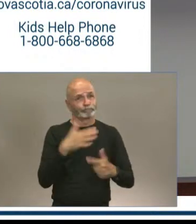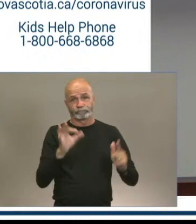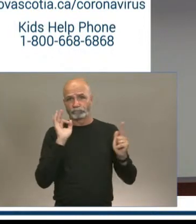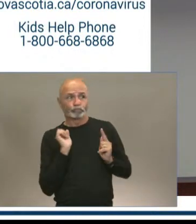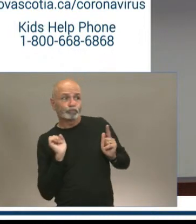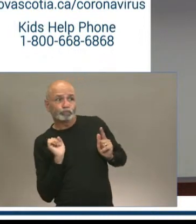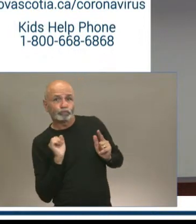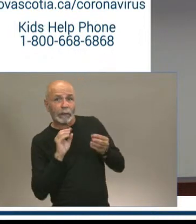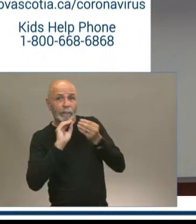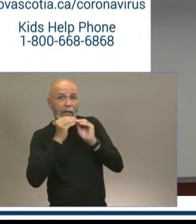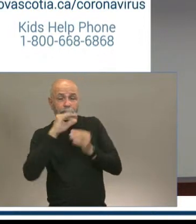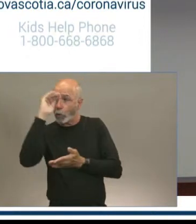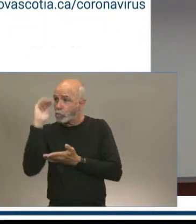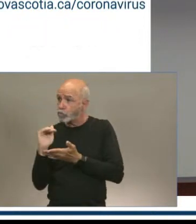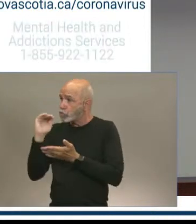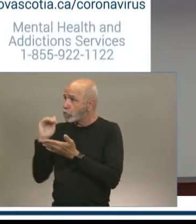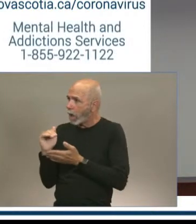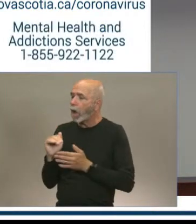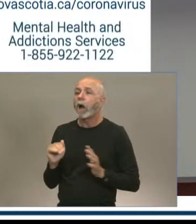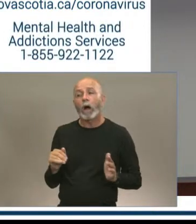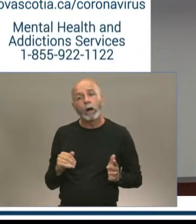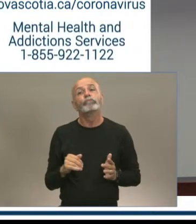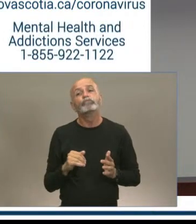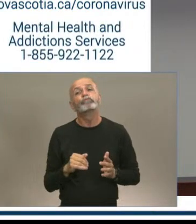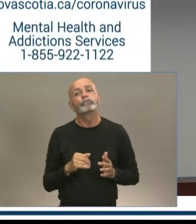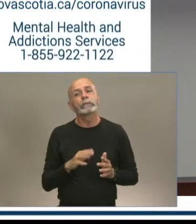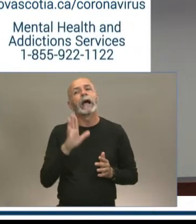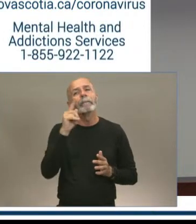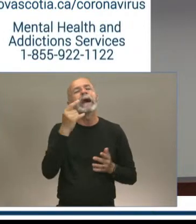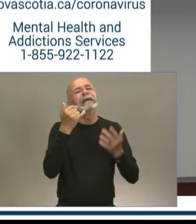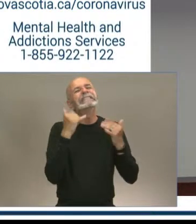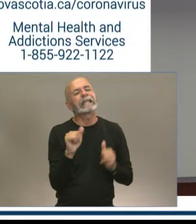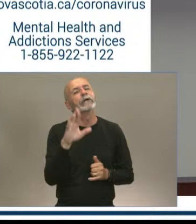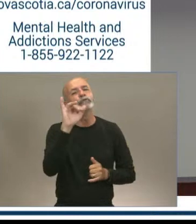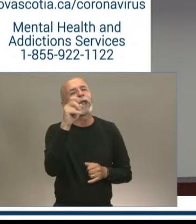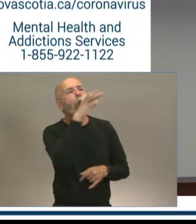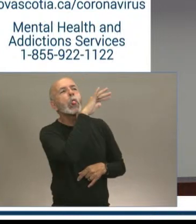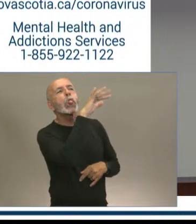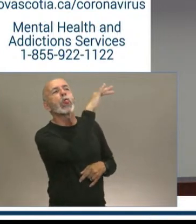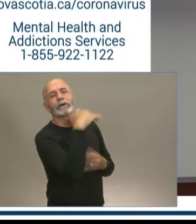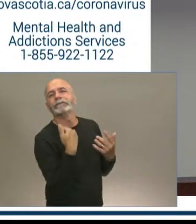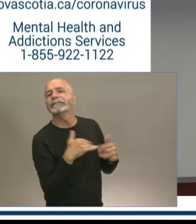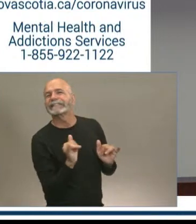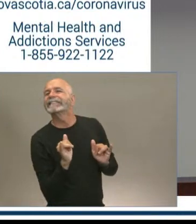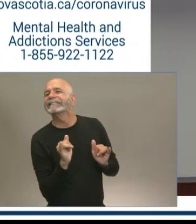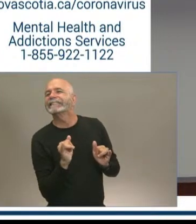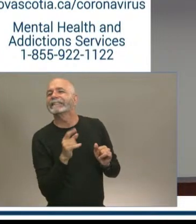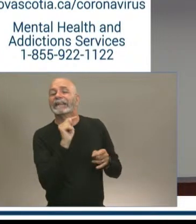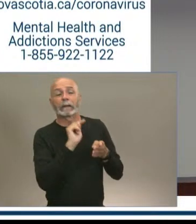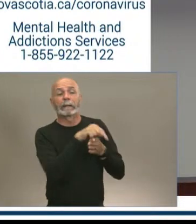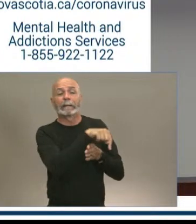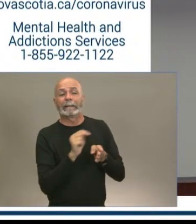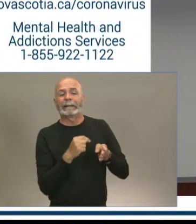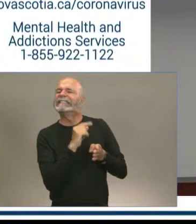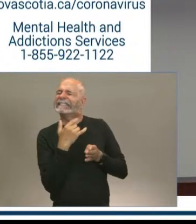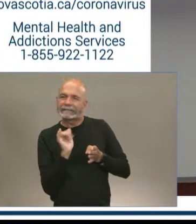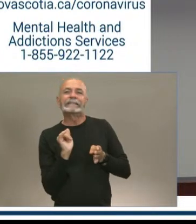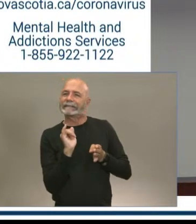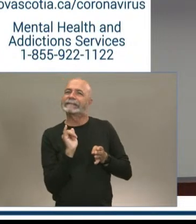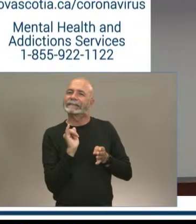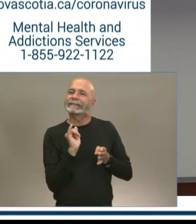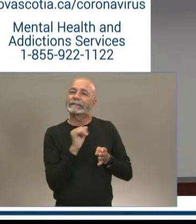certainly are taking on more risk as we open our borders, remove restrictions to people going back and forth to New Brunswick, open up in a modified